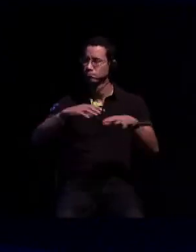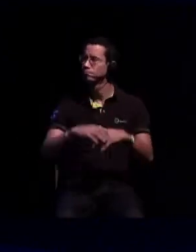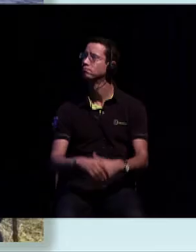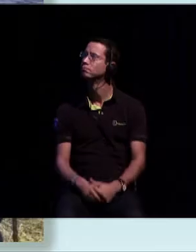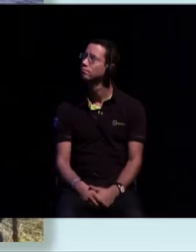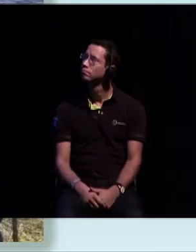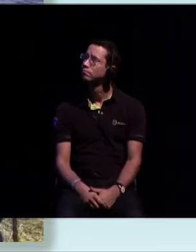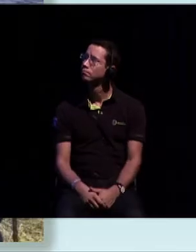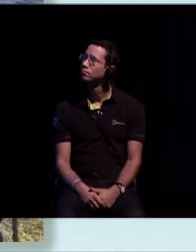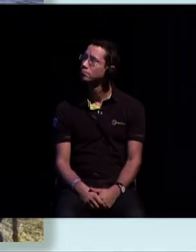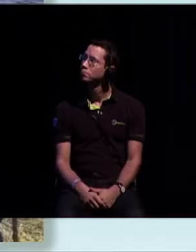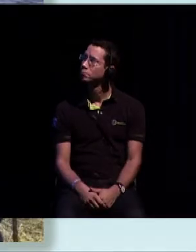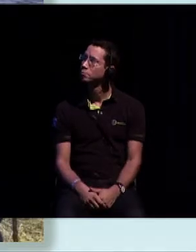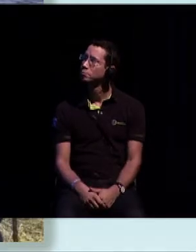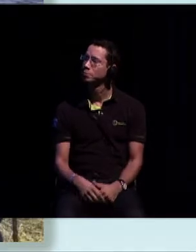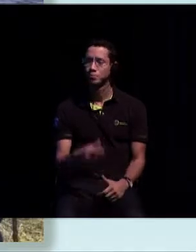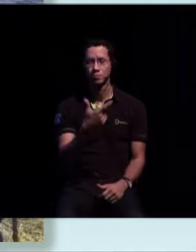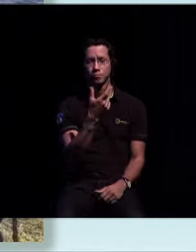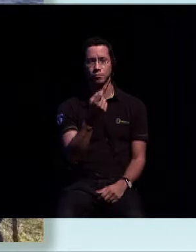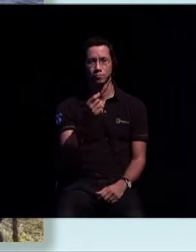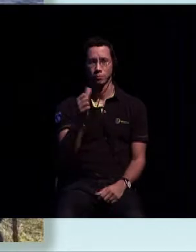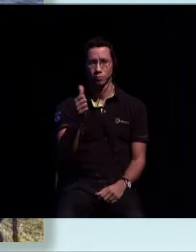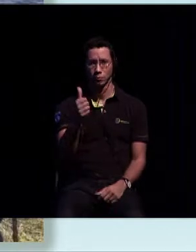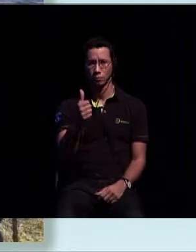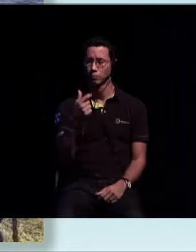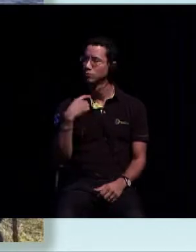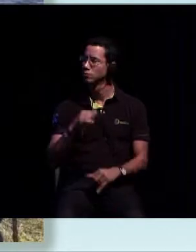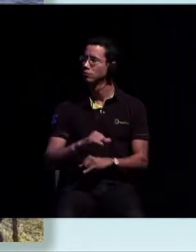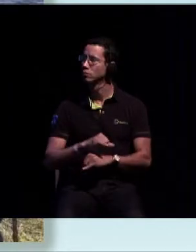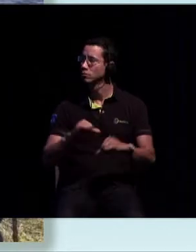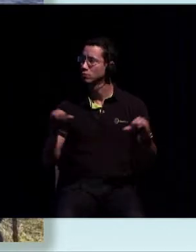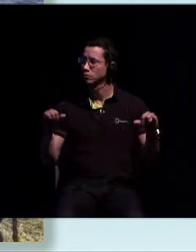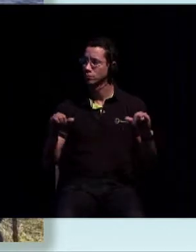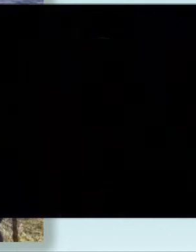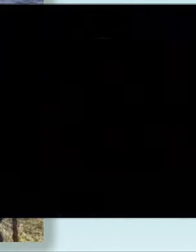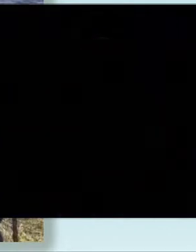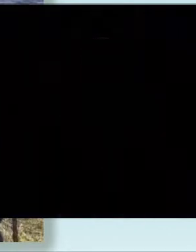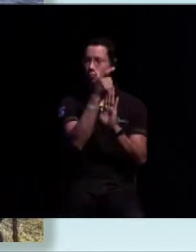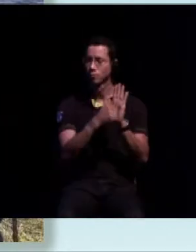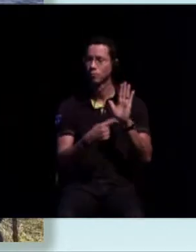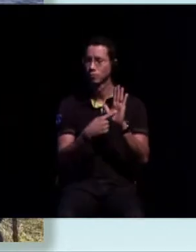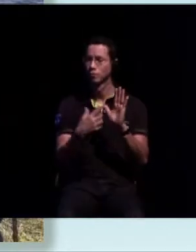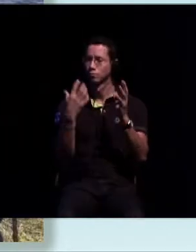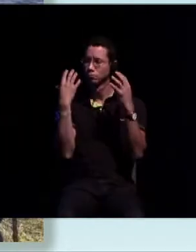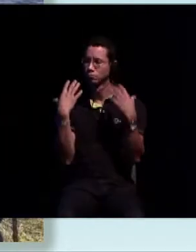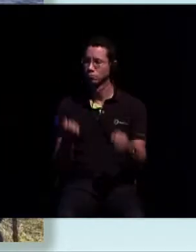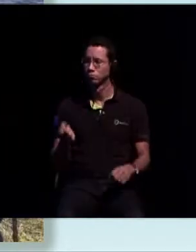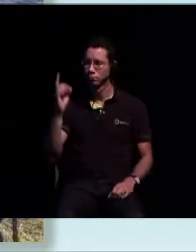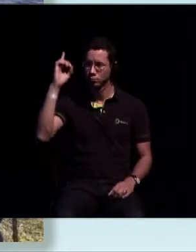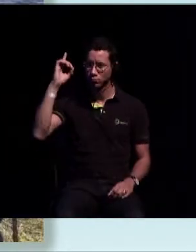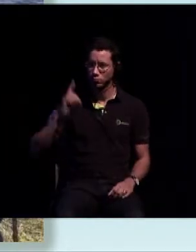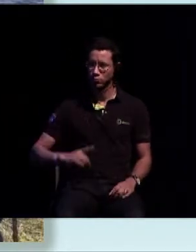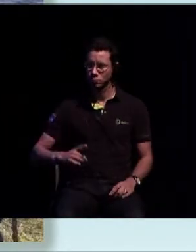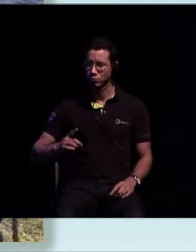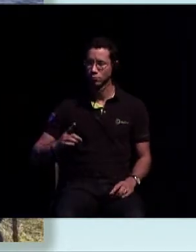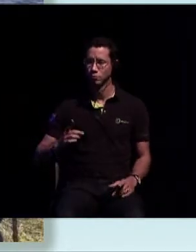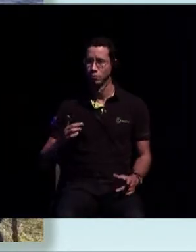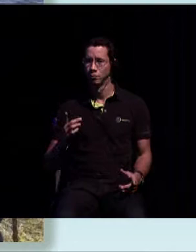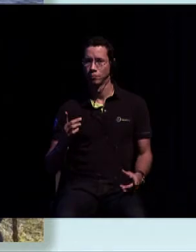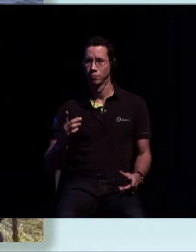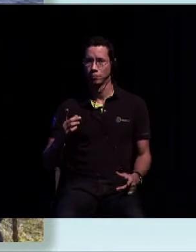2011. This is the newest acceptance of the rights of Mother Earth coming from the Sami Parliament of